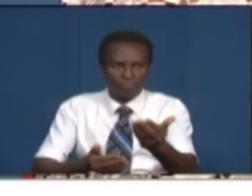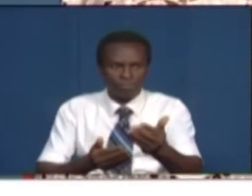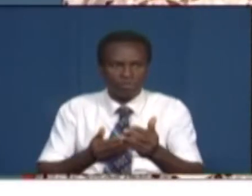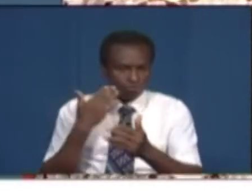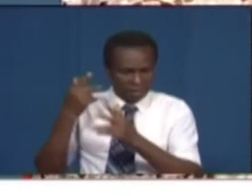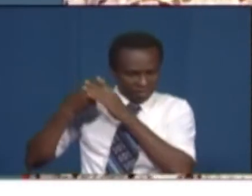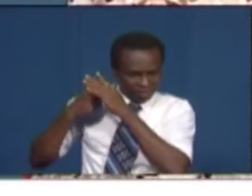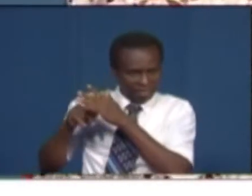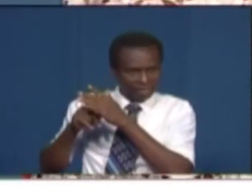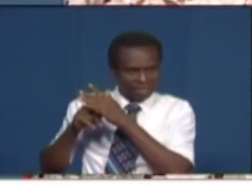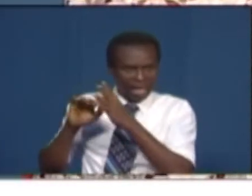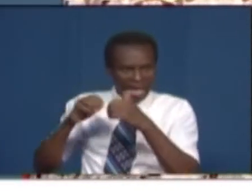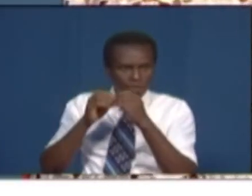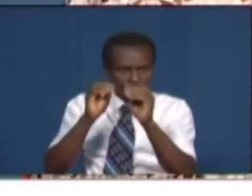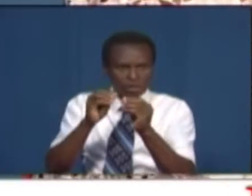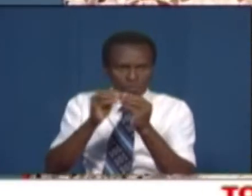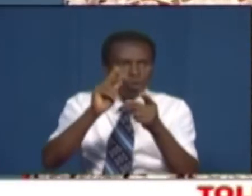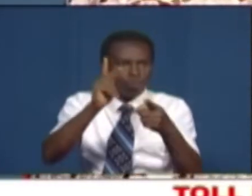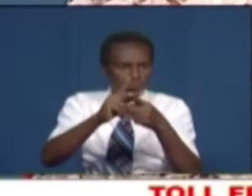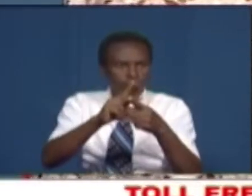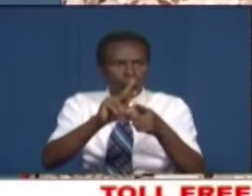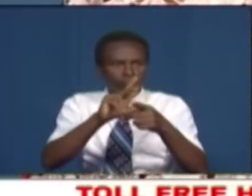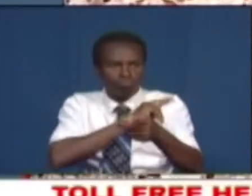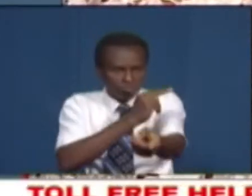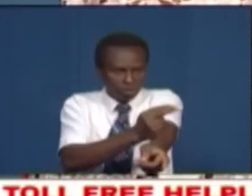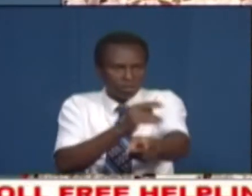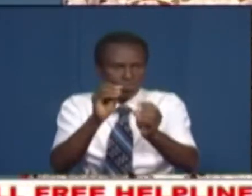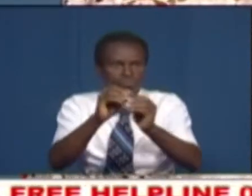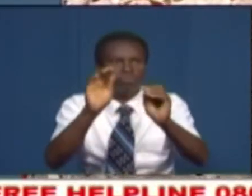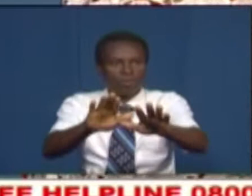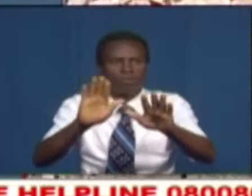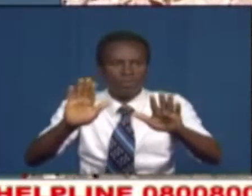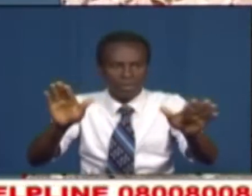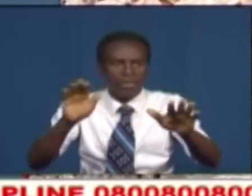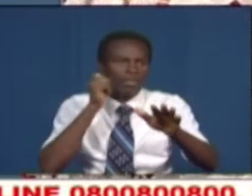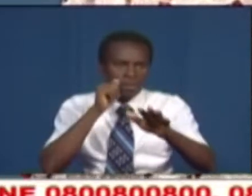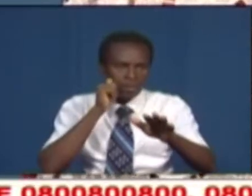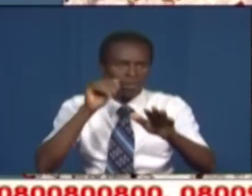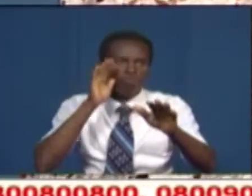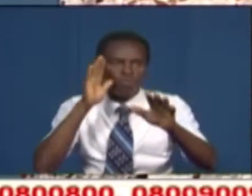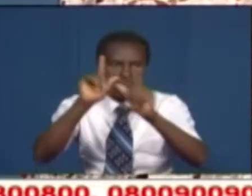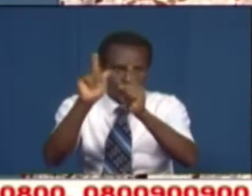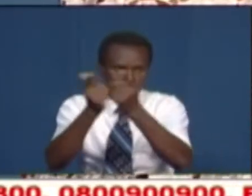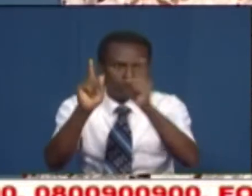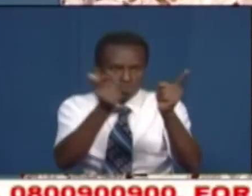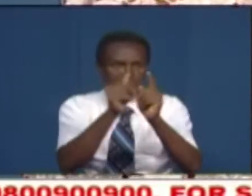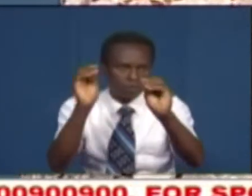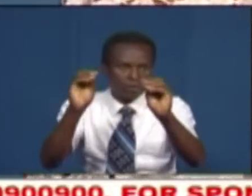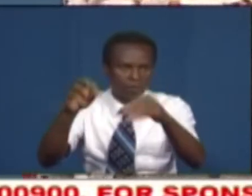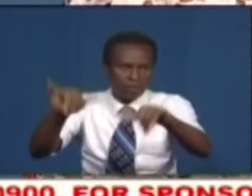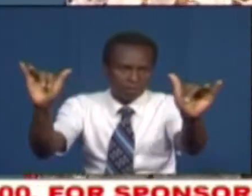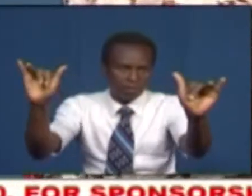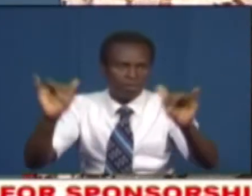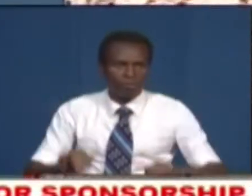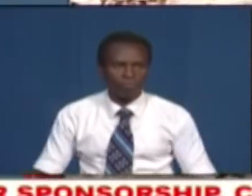started it. So we are yet to do what? To continue this year. And it's going to be one of the magics, that we are going to implement. It is